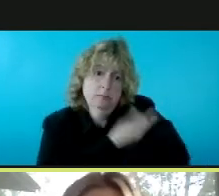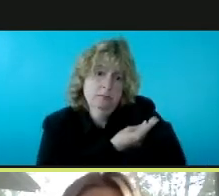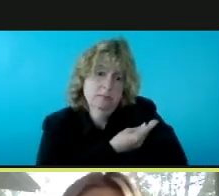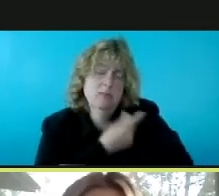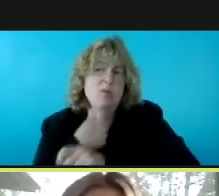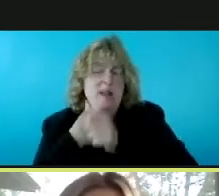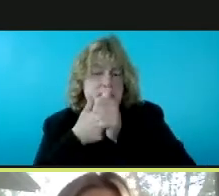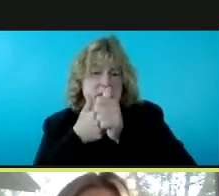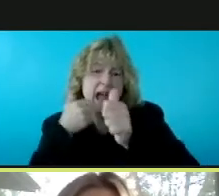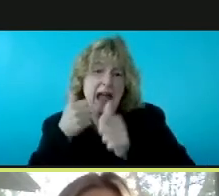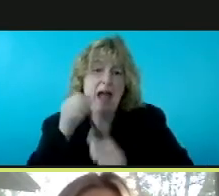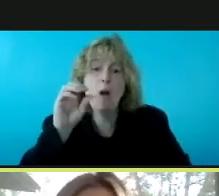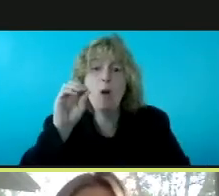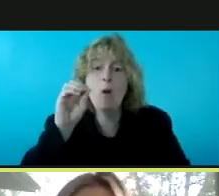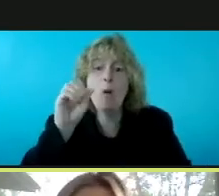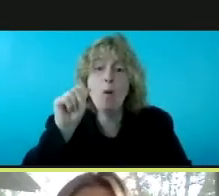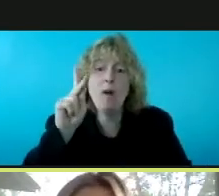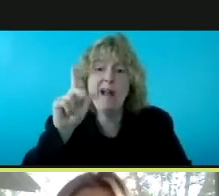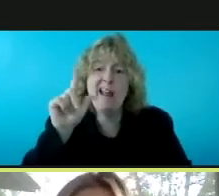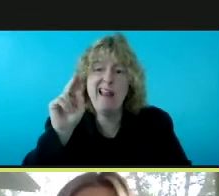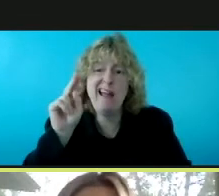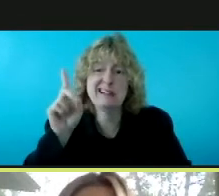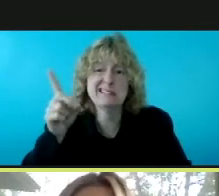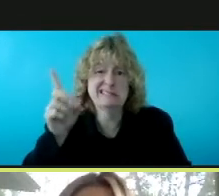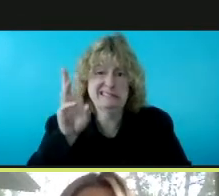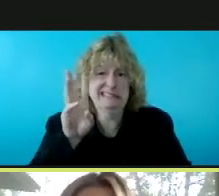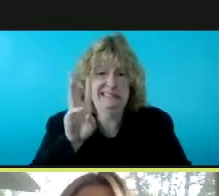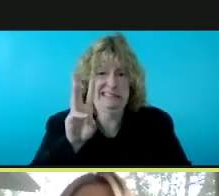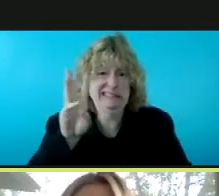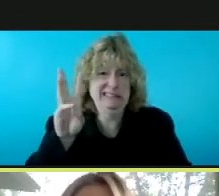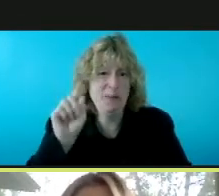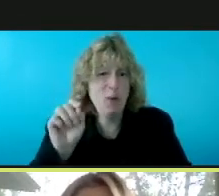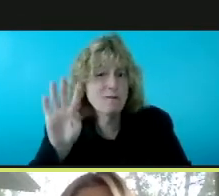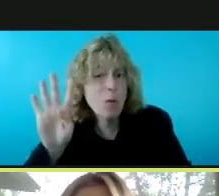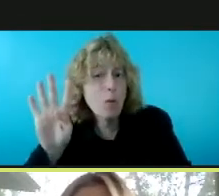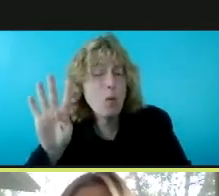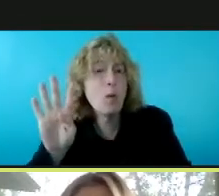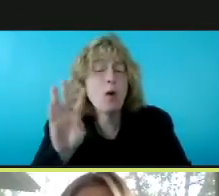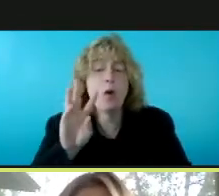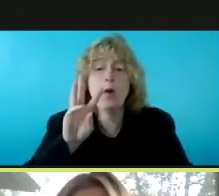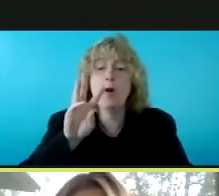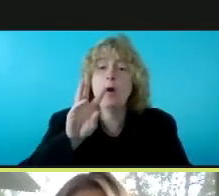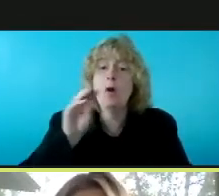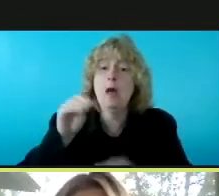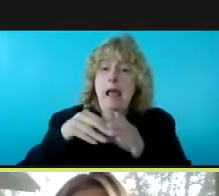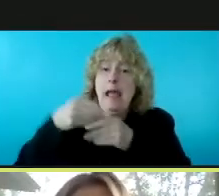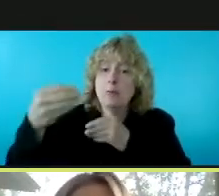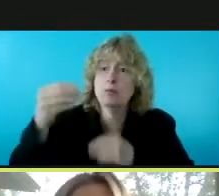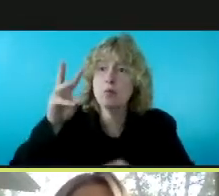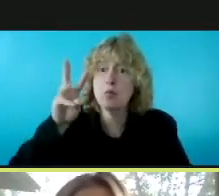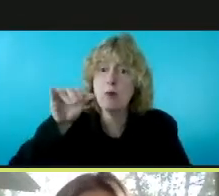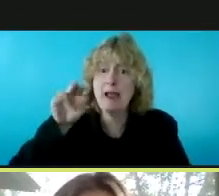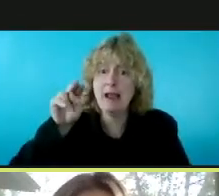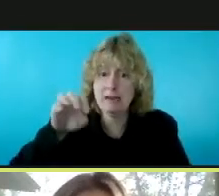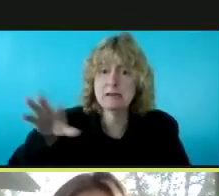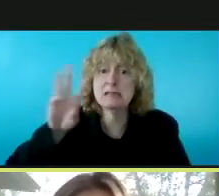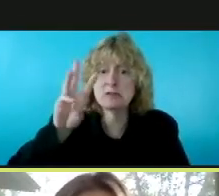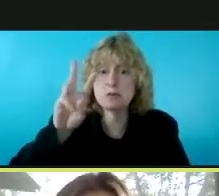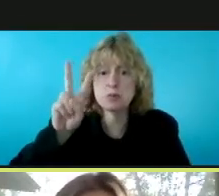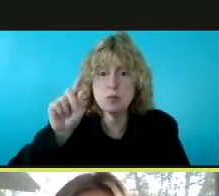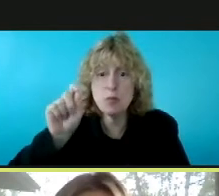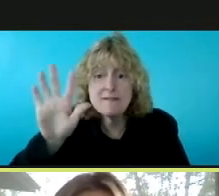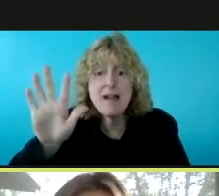behind Oakland County at 66.4%, as well as Outer Wayne County at 62.5%, Washington County